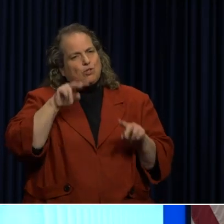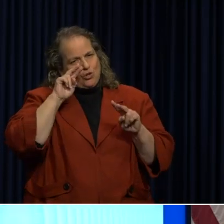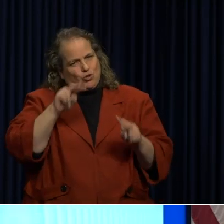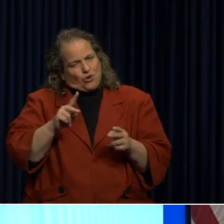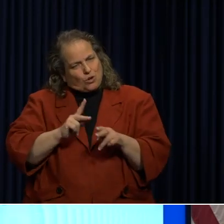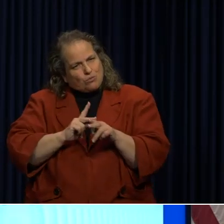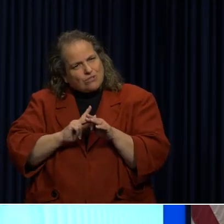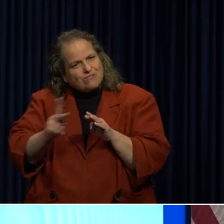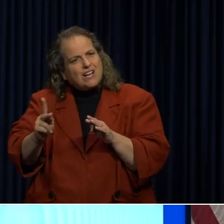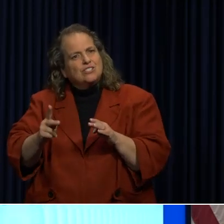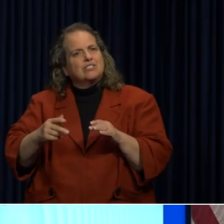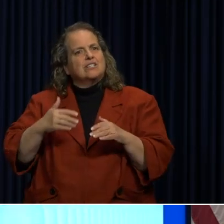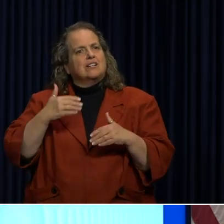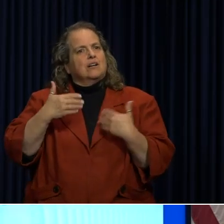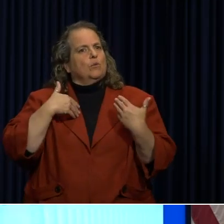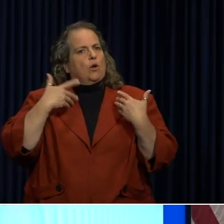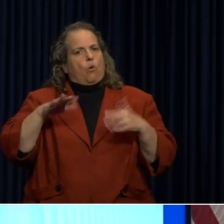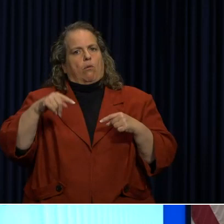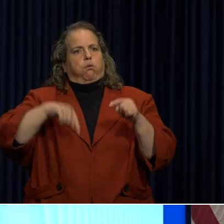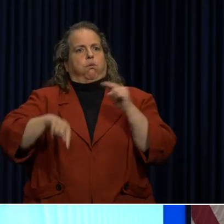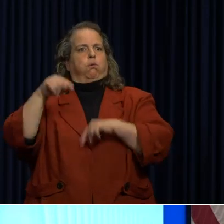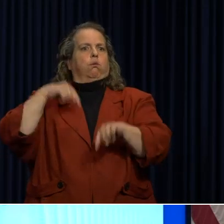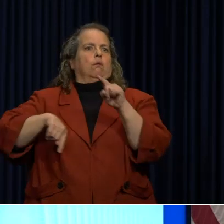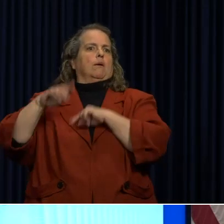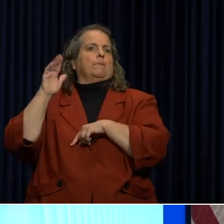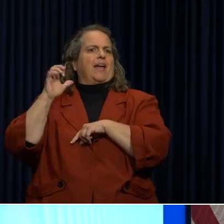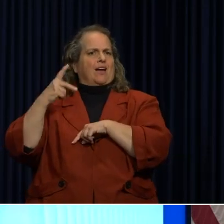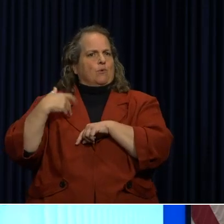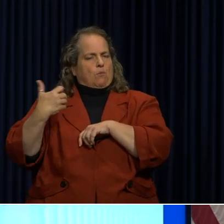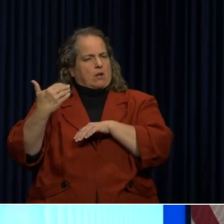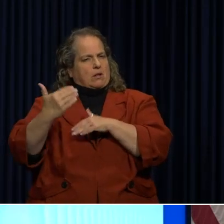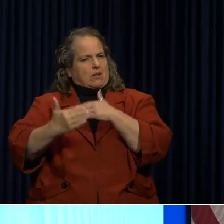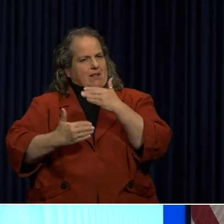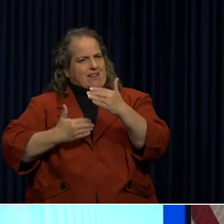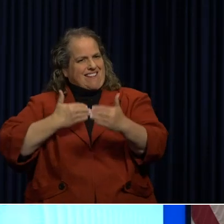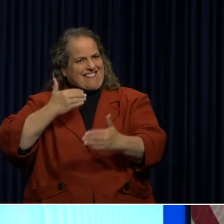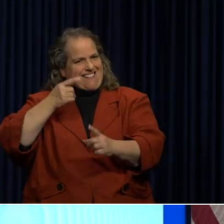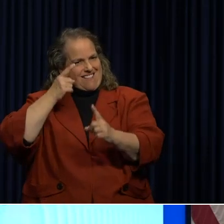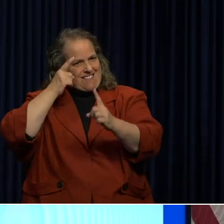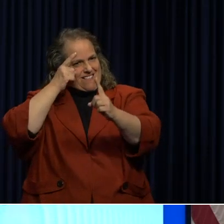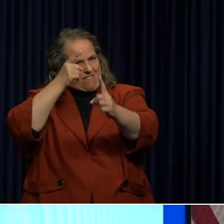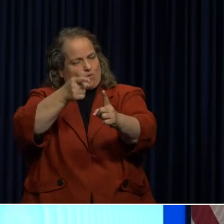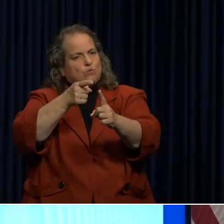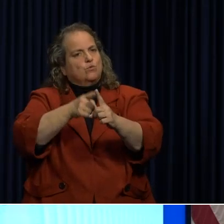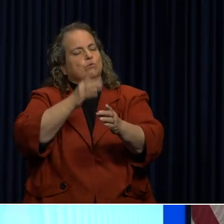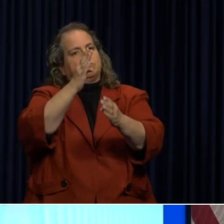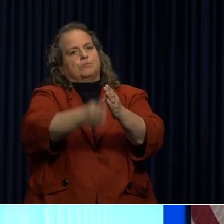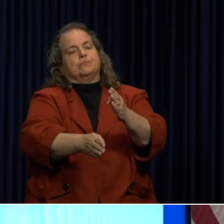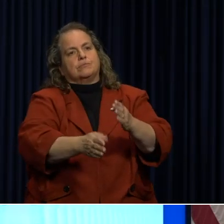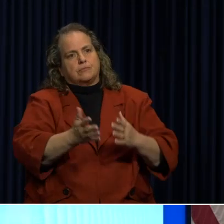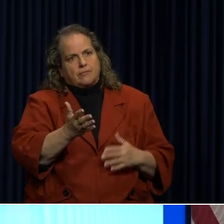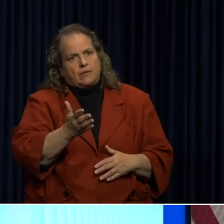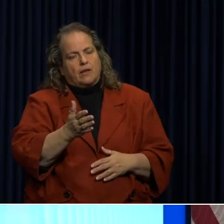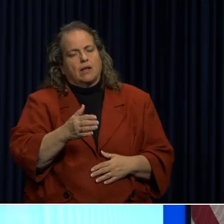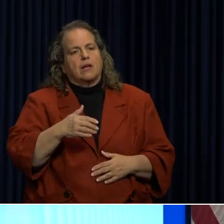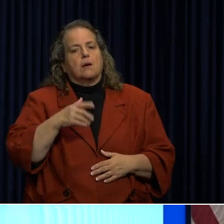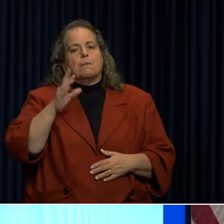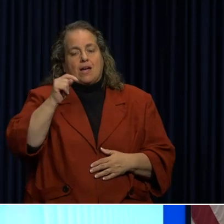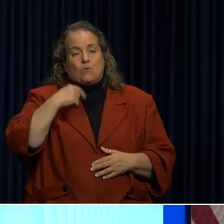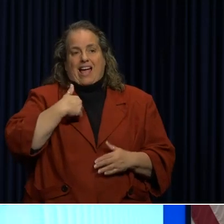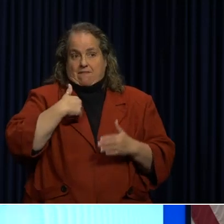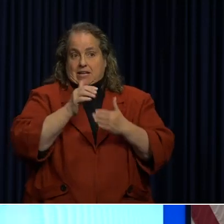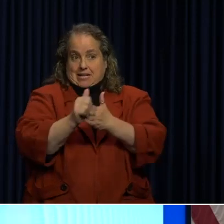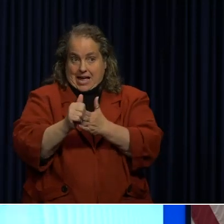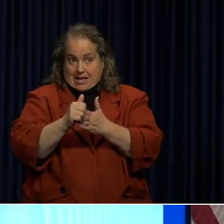back. So these are going to be some pretty specific guidelines. We're going to go over them broadly here. They're going to end up on our website. They're going to